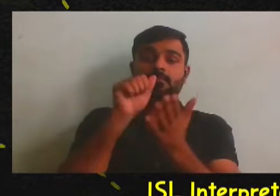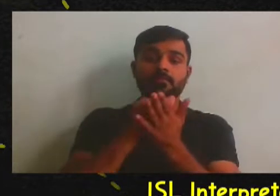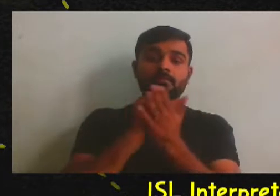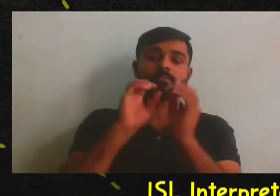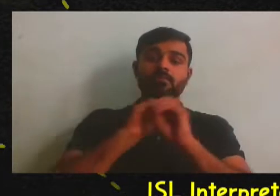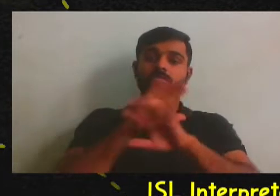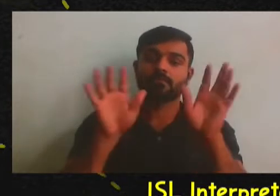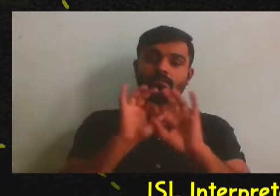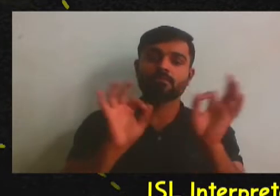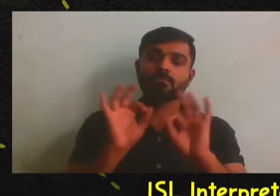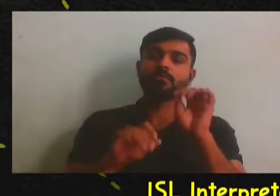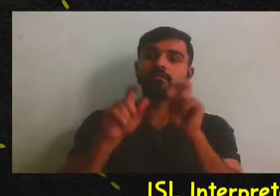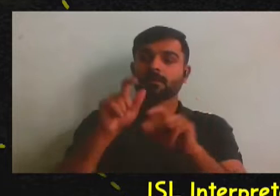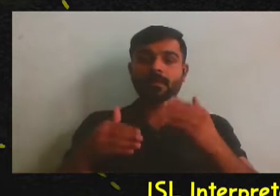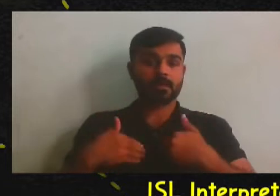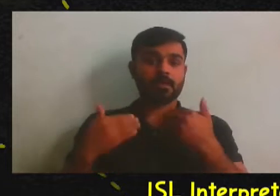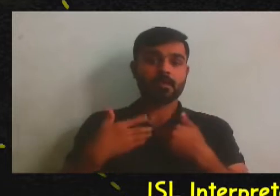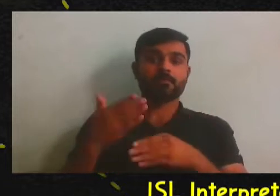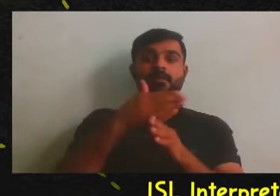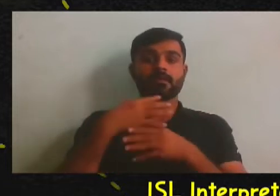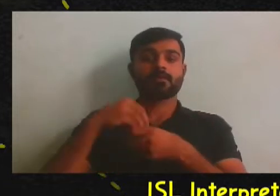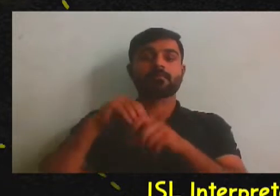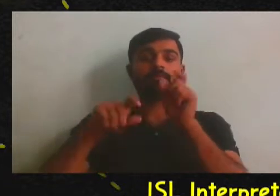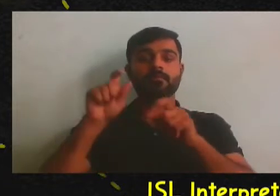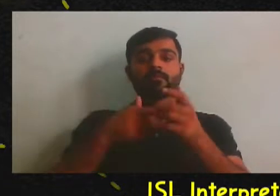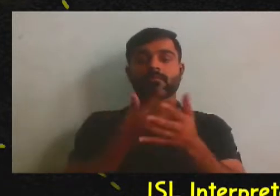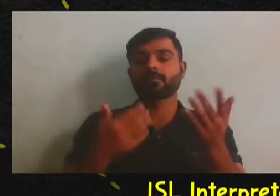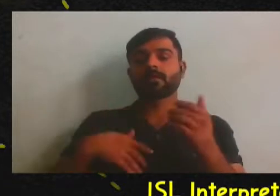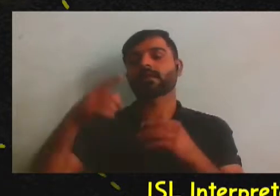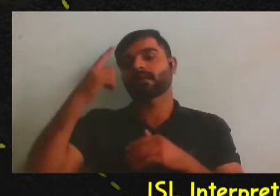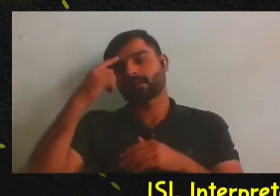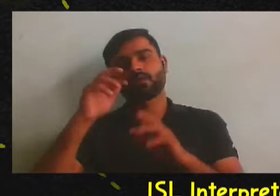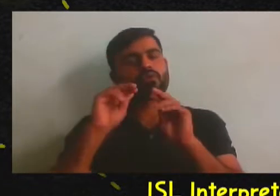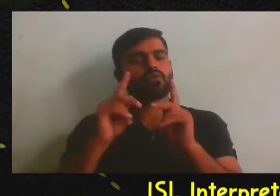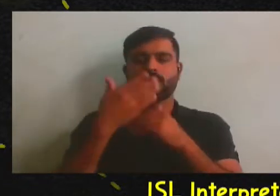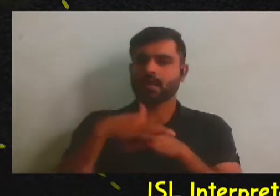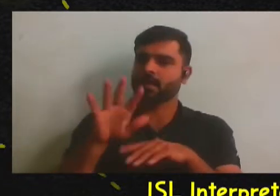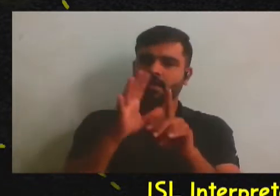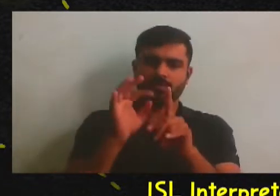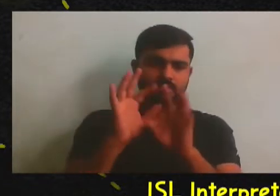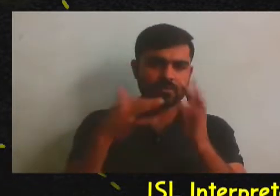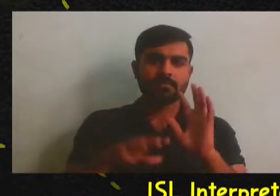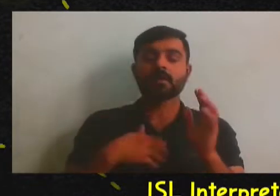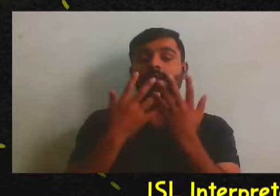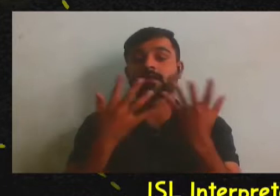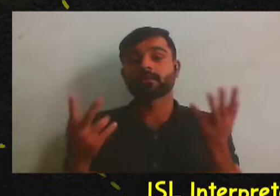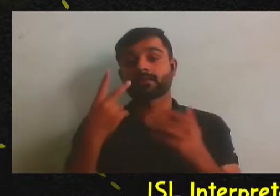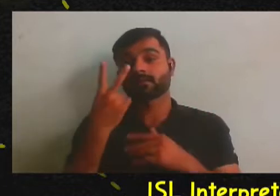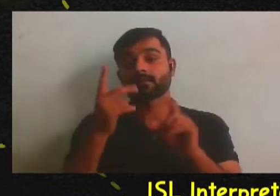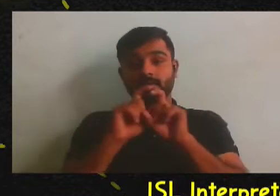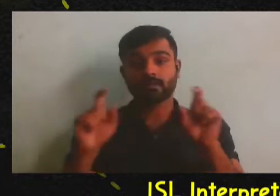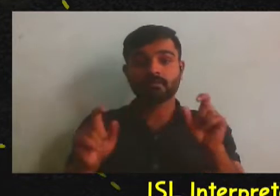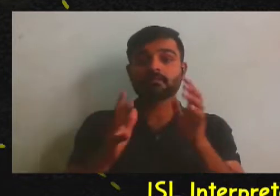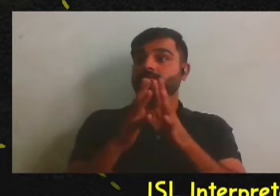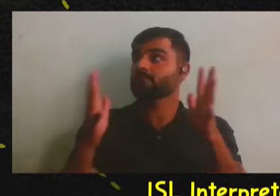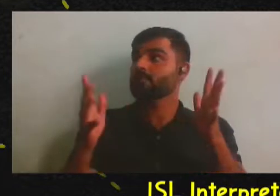public domain, but would be happy to share it with the audience here. I think we just said, okay, let's go for it. And I think two things, we were clear that it wouldn't be a big